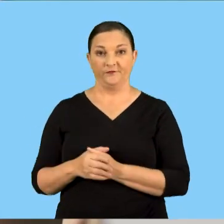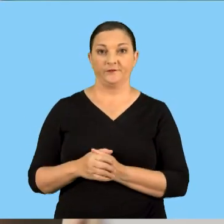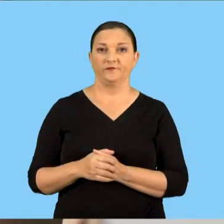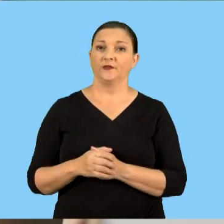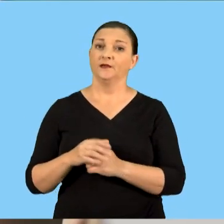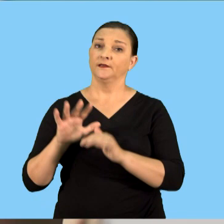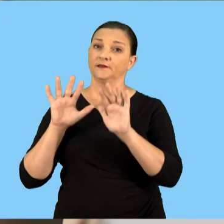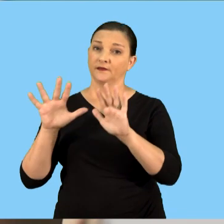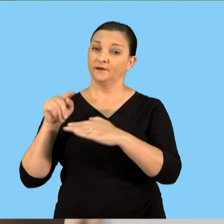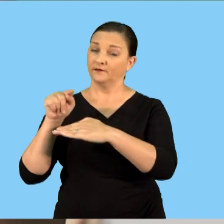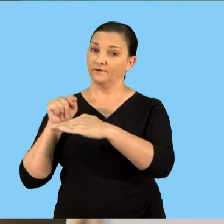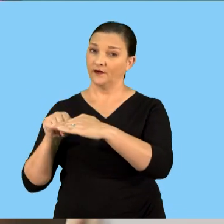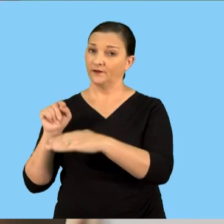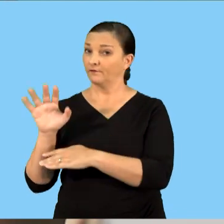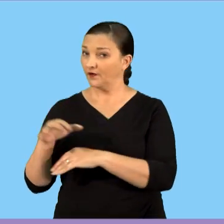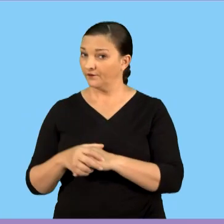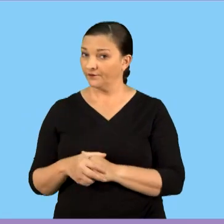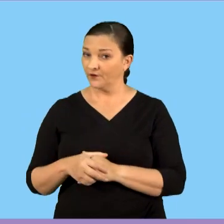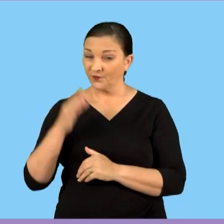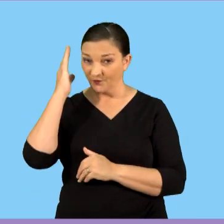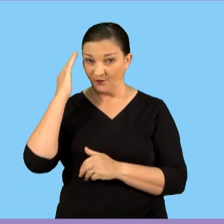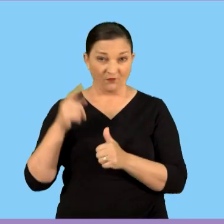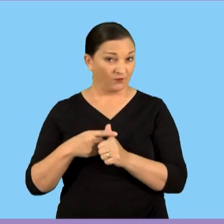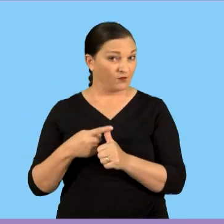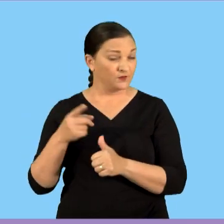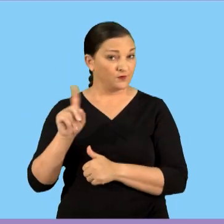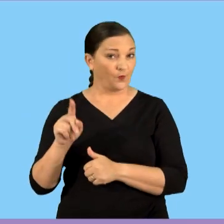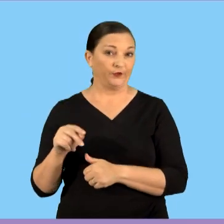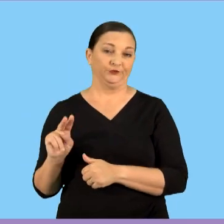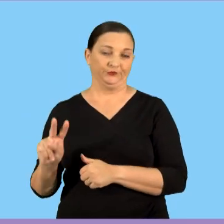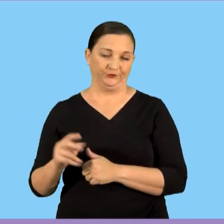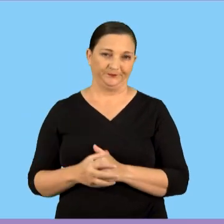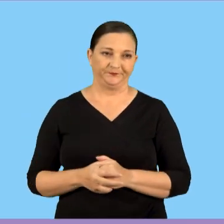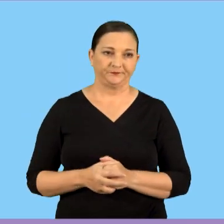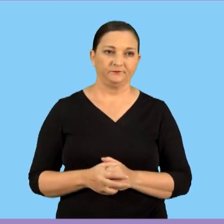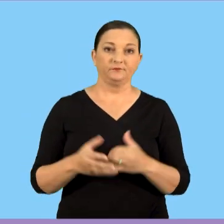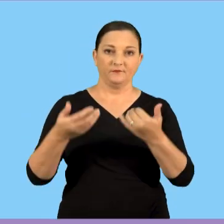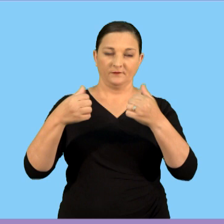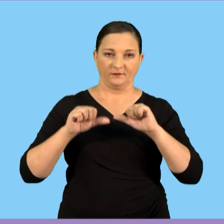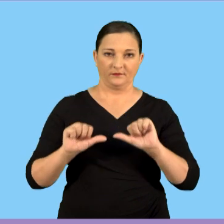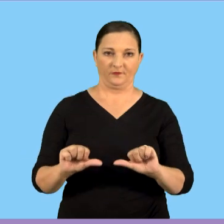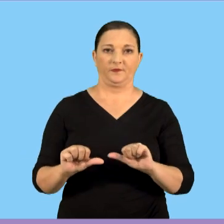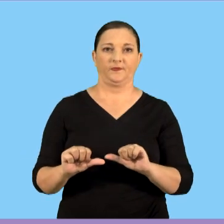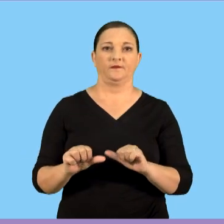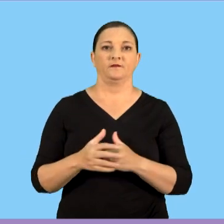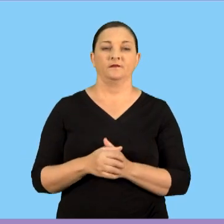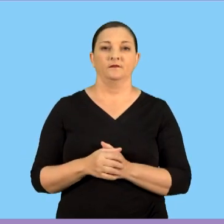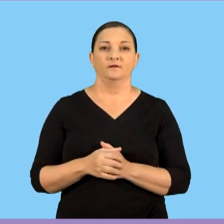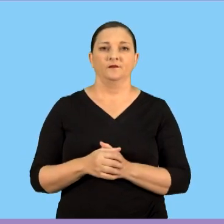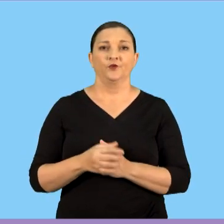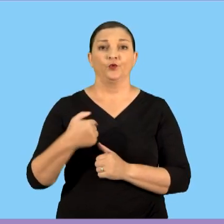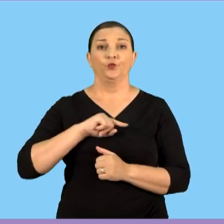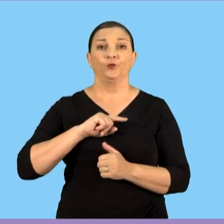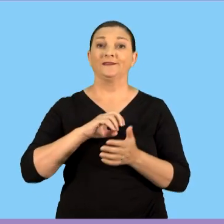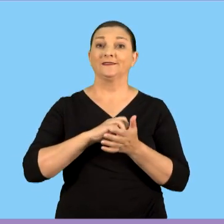of them are positive. And when we say 10 divided by 5, we know that that answer there is 2. Now